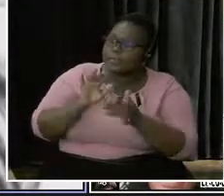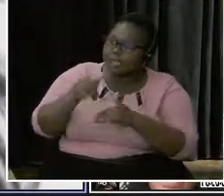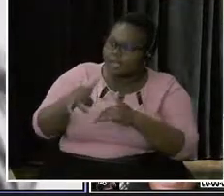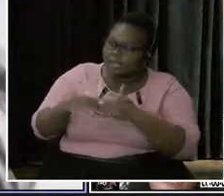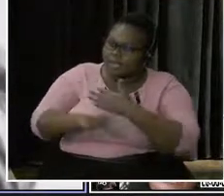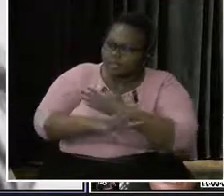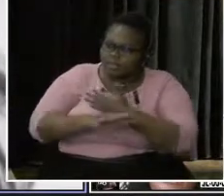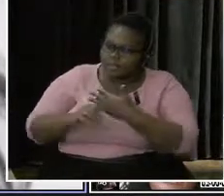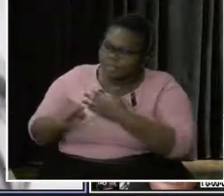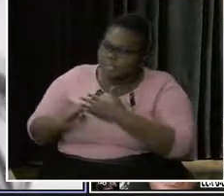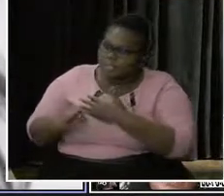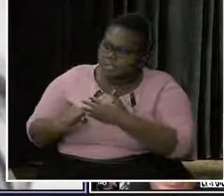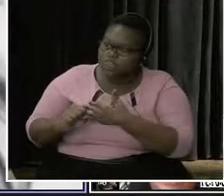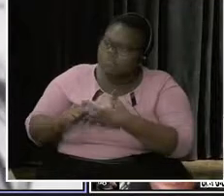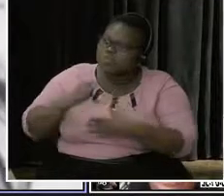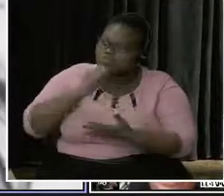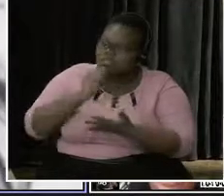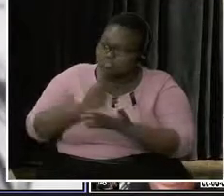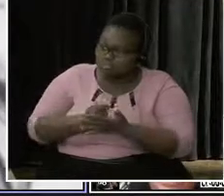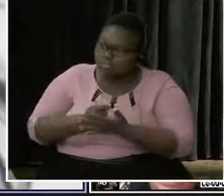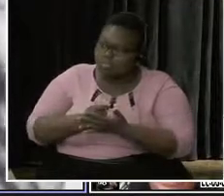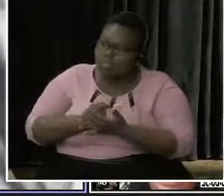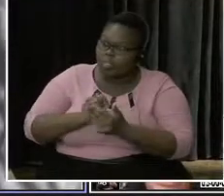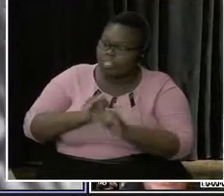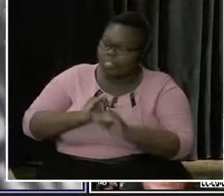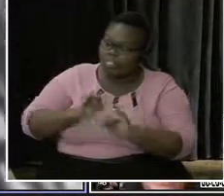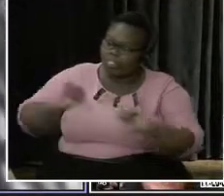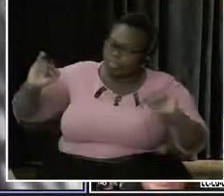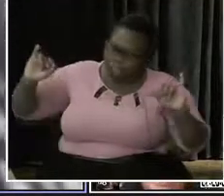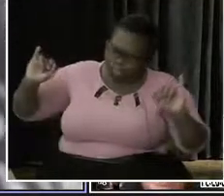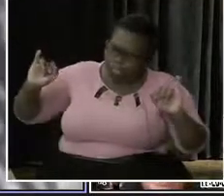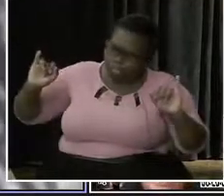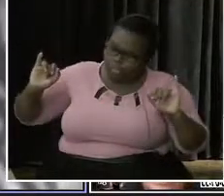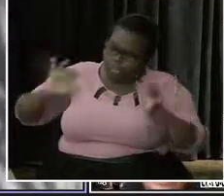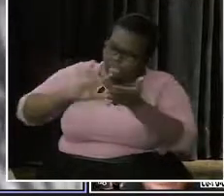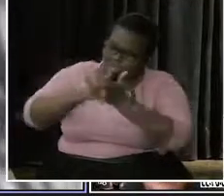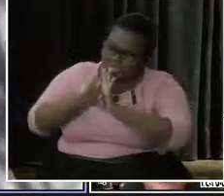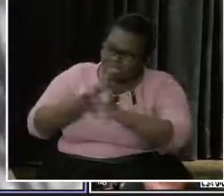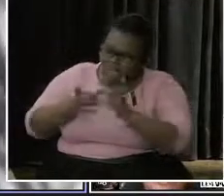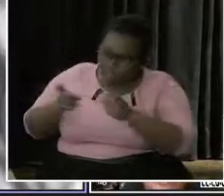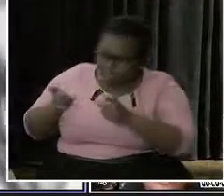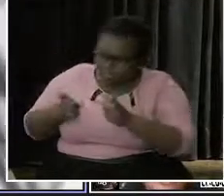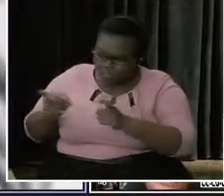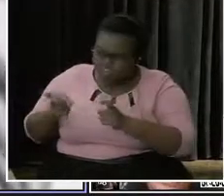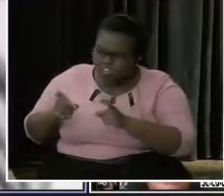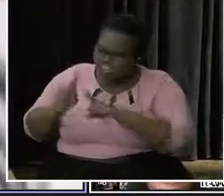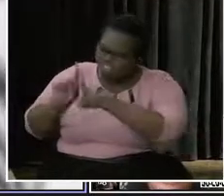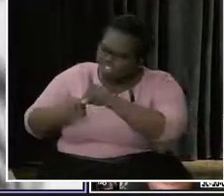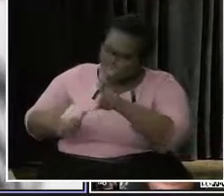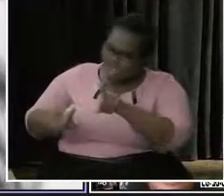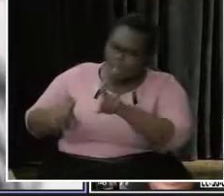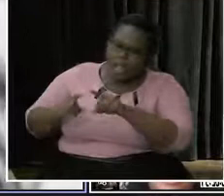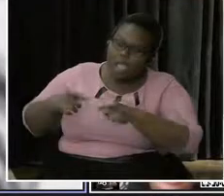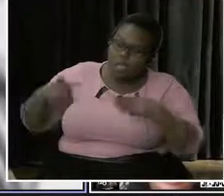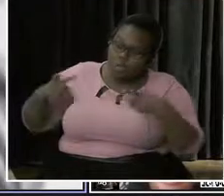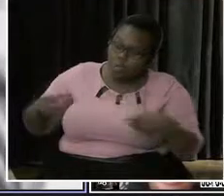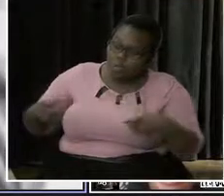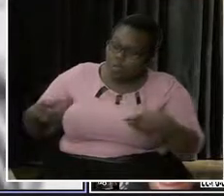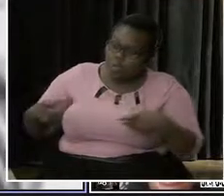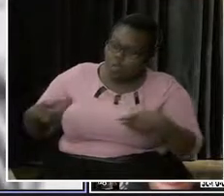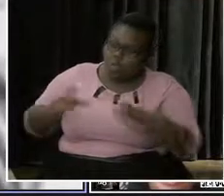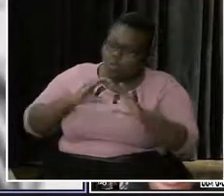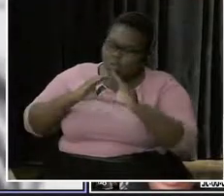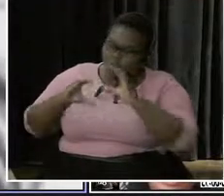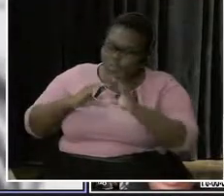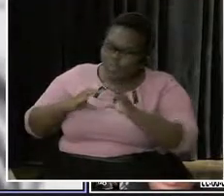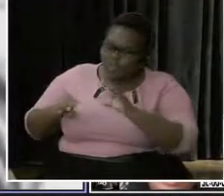unrest, there is no doubt a worse situation. Disaster management is another huge failure. Communications and interface are dismal between